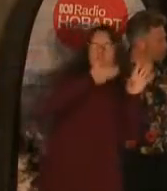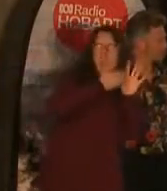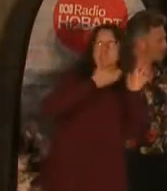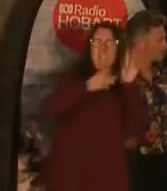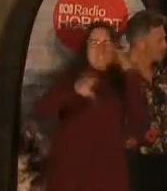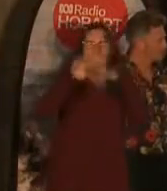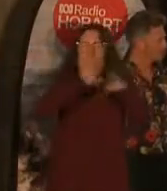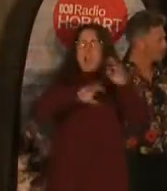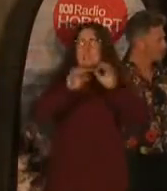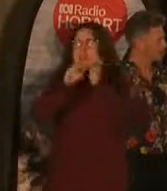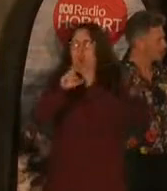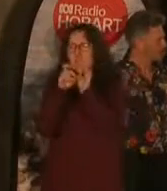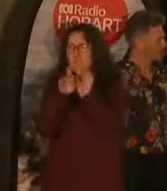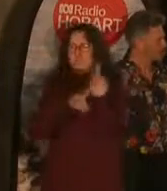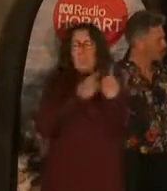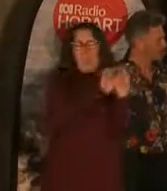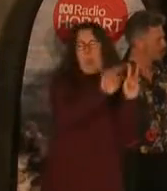of being